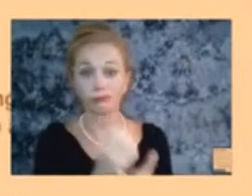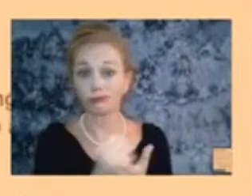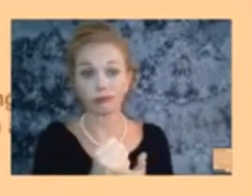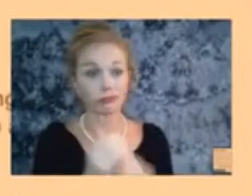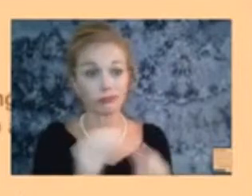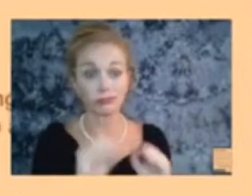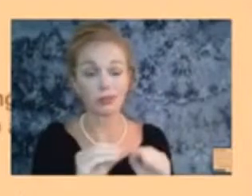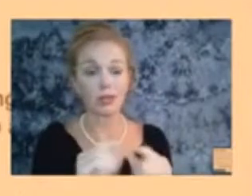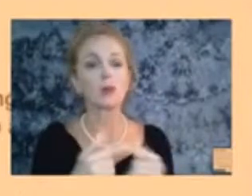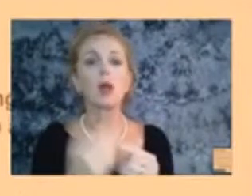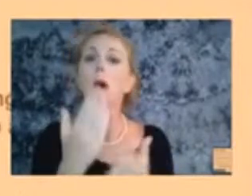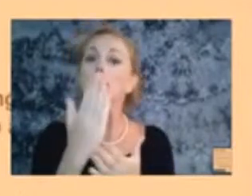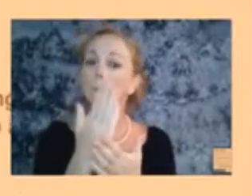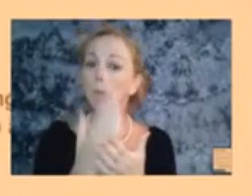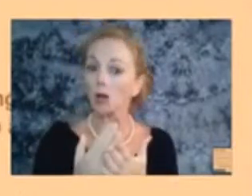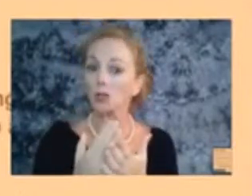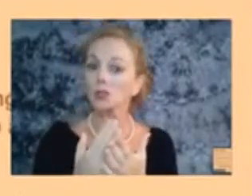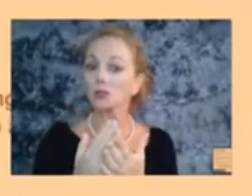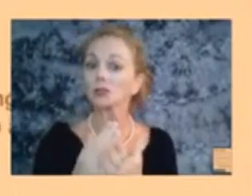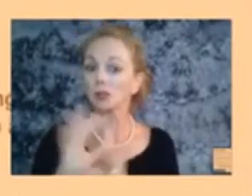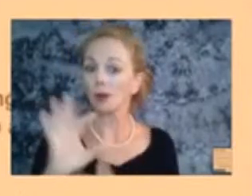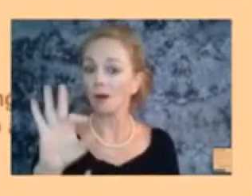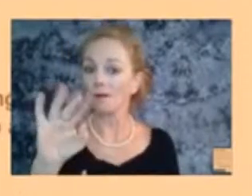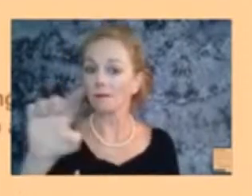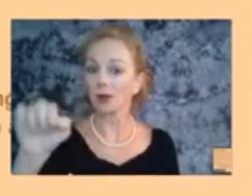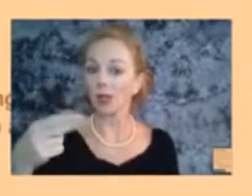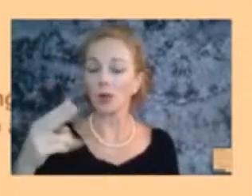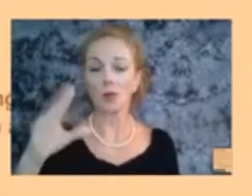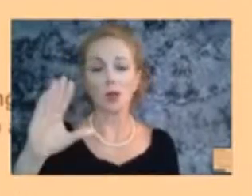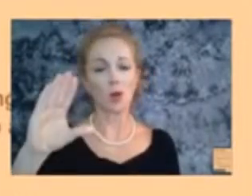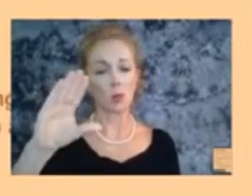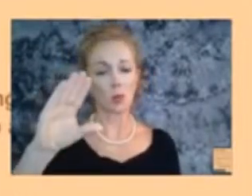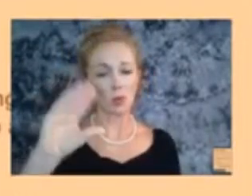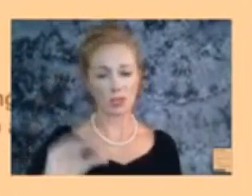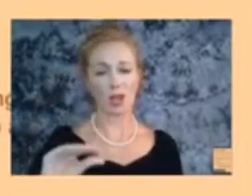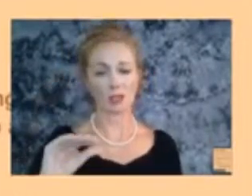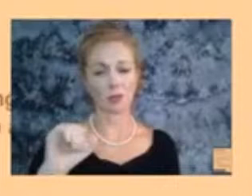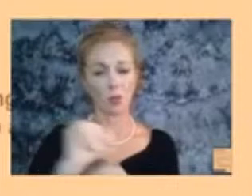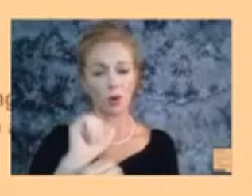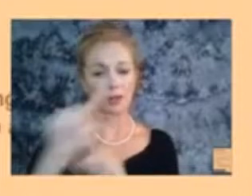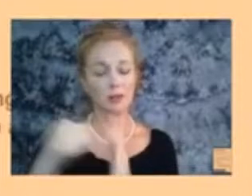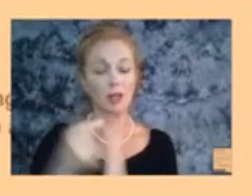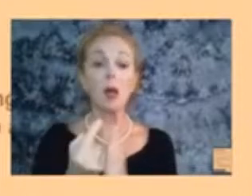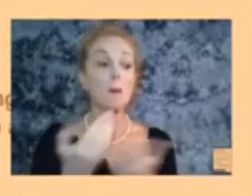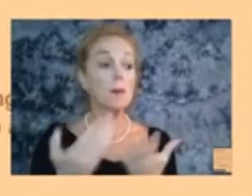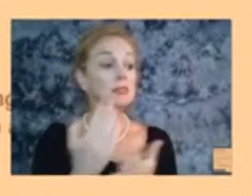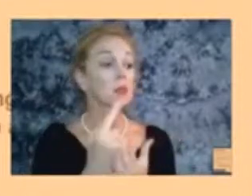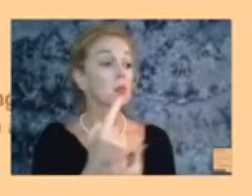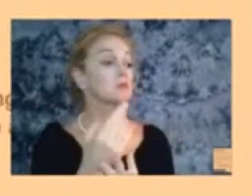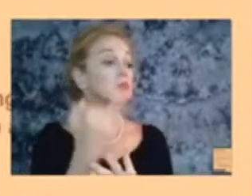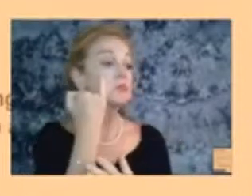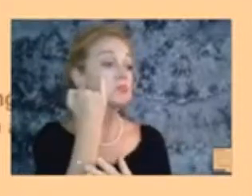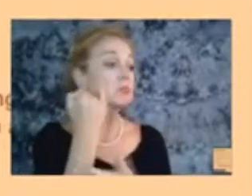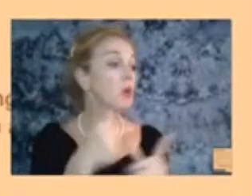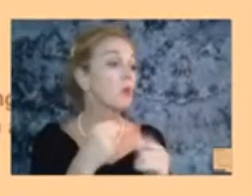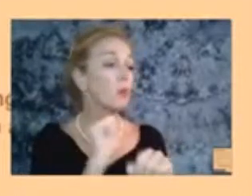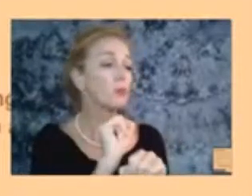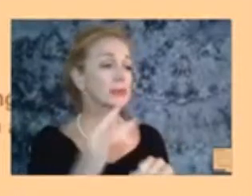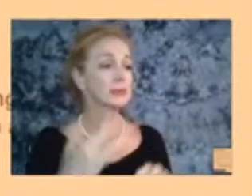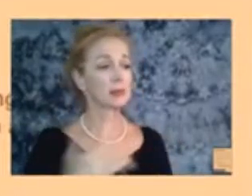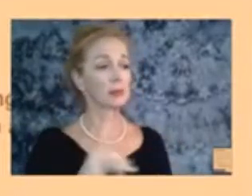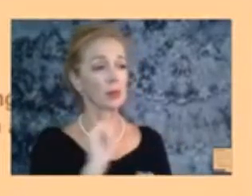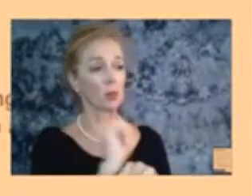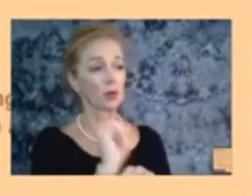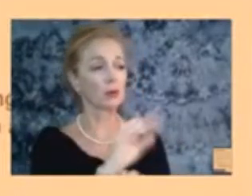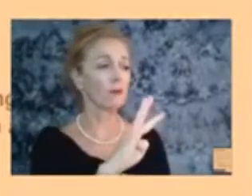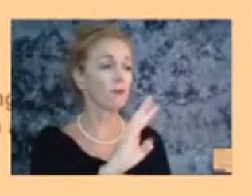means simply a reduction in work hours. So you might have someone that typically works 40 hours per week, but we're only able to provide them